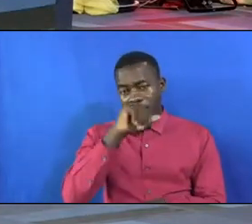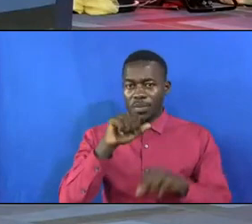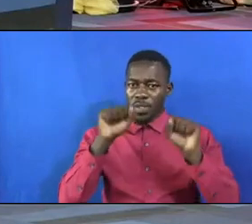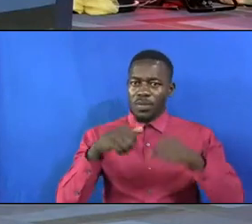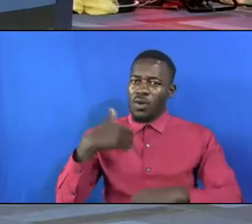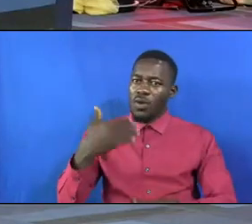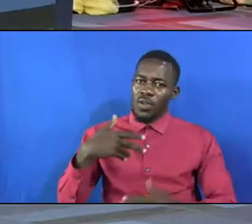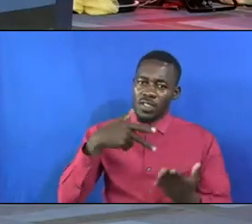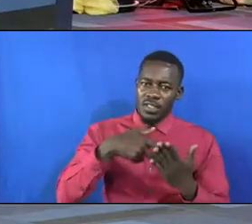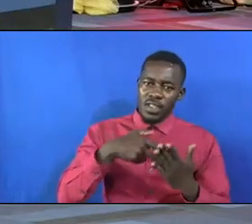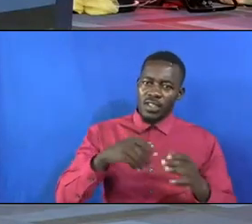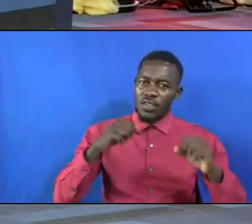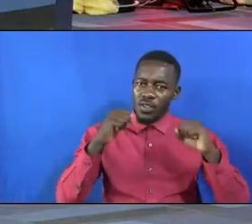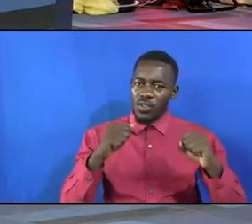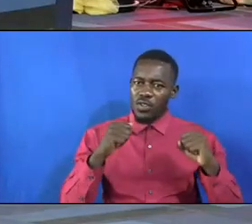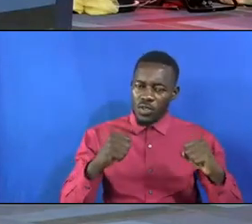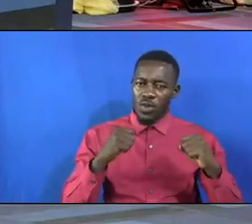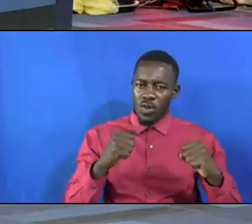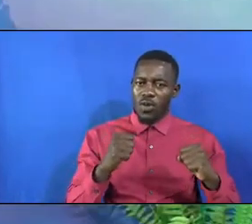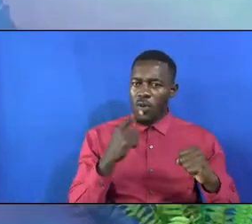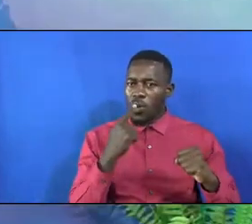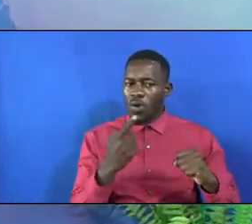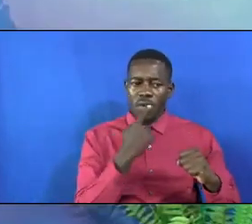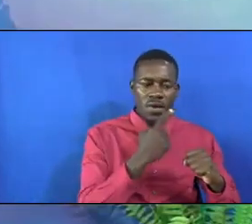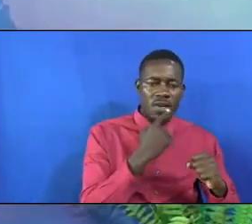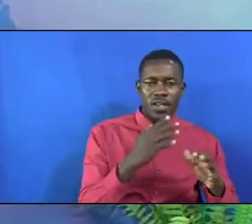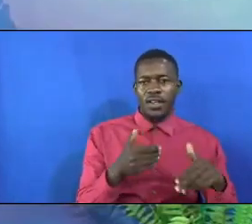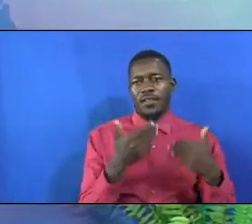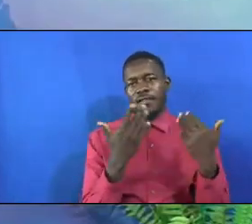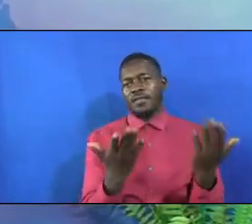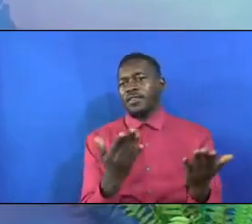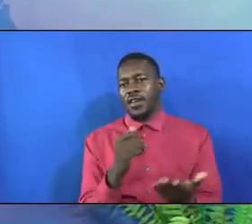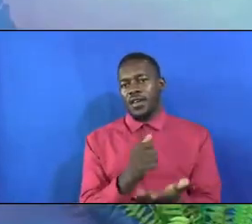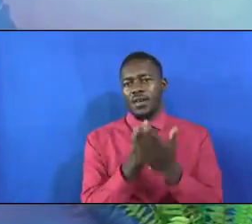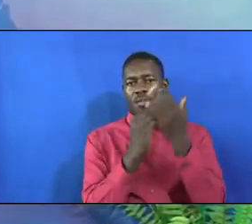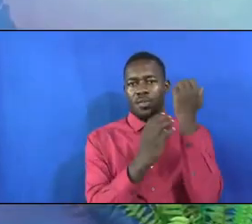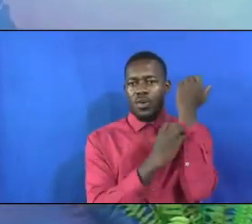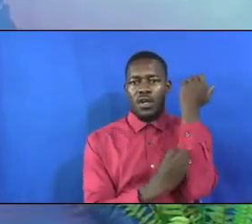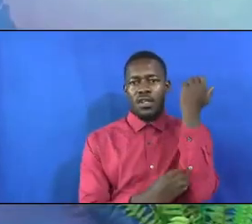up and be counted like these two midwives.